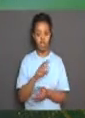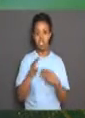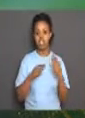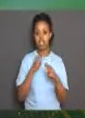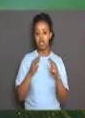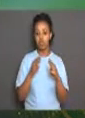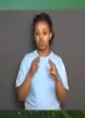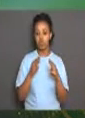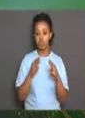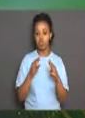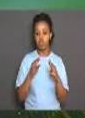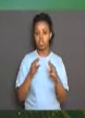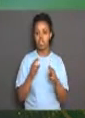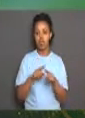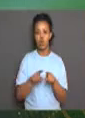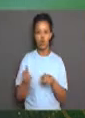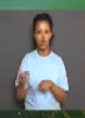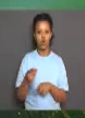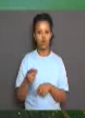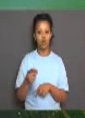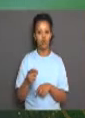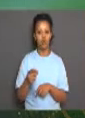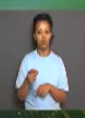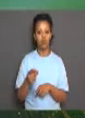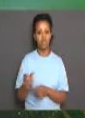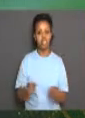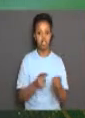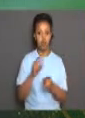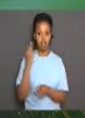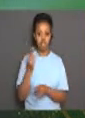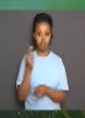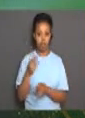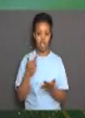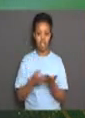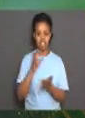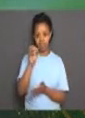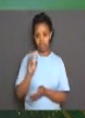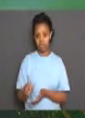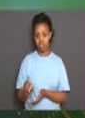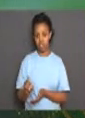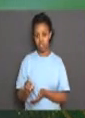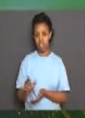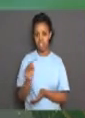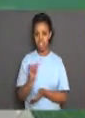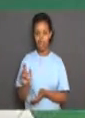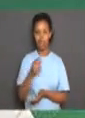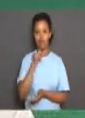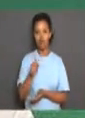Scientists use certain techniques to measure the percentage of the dissimilar